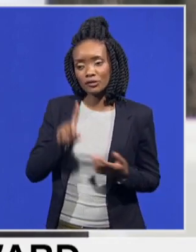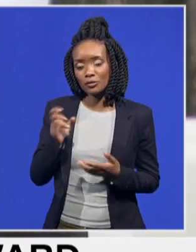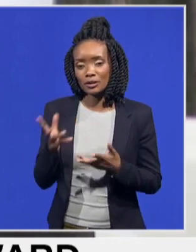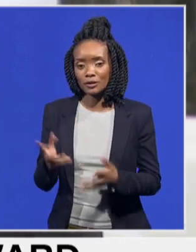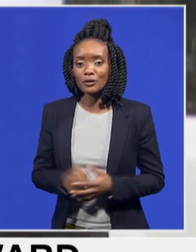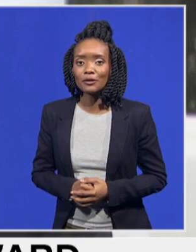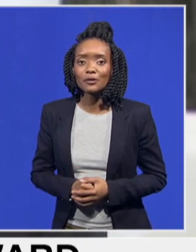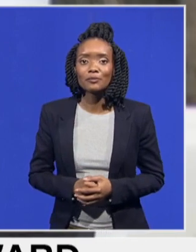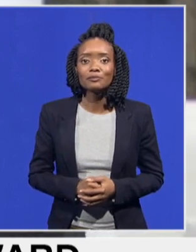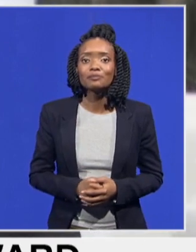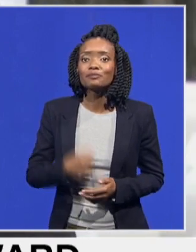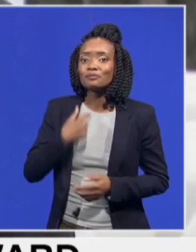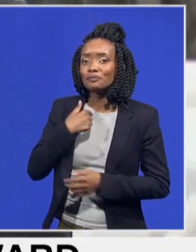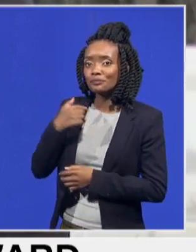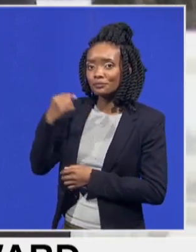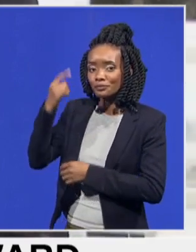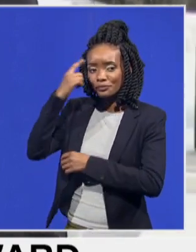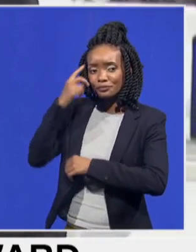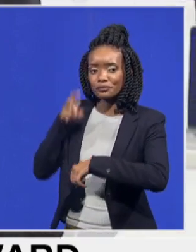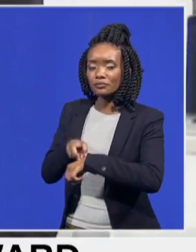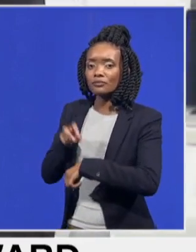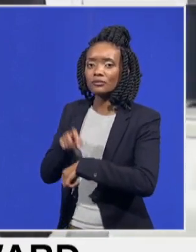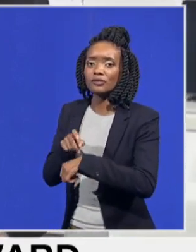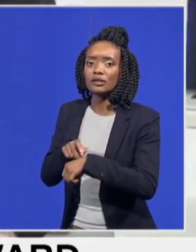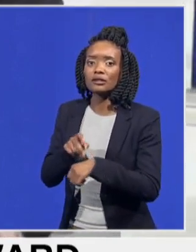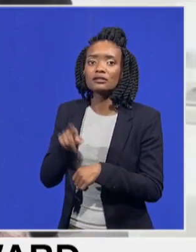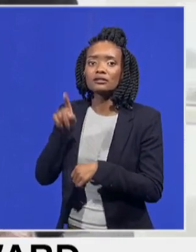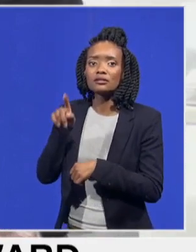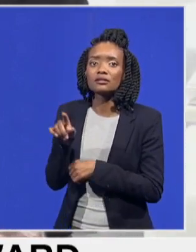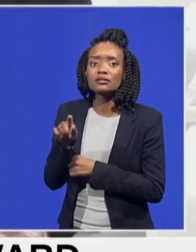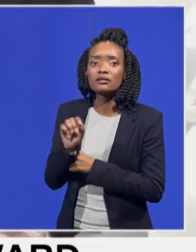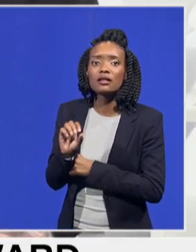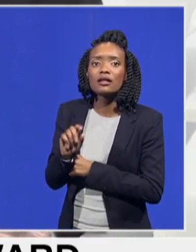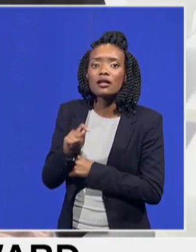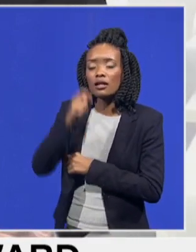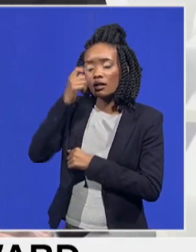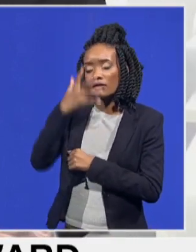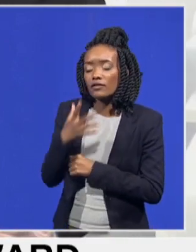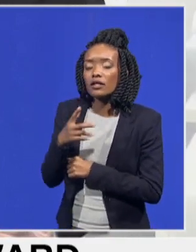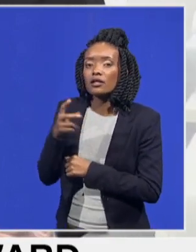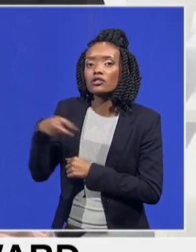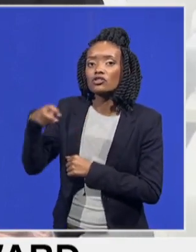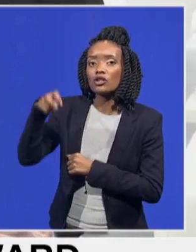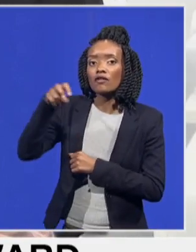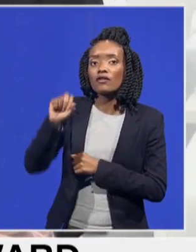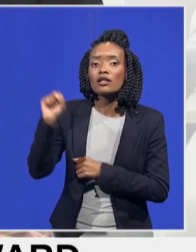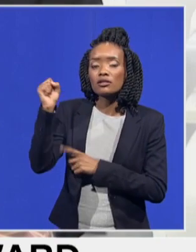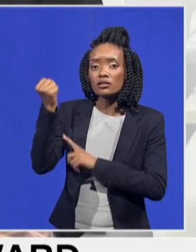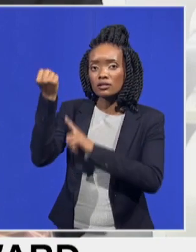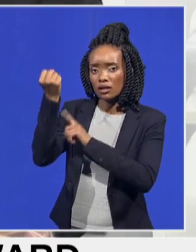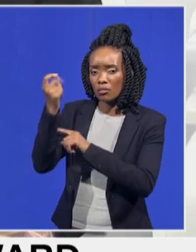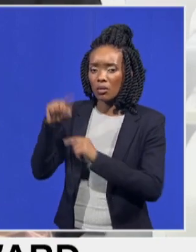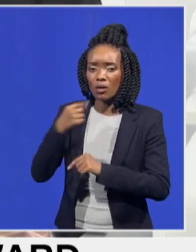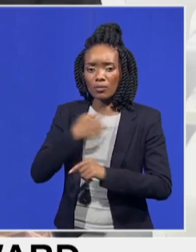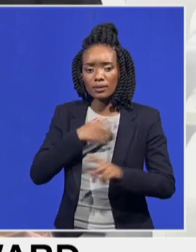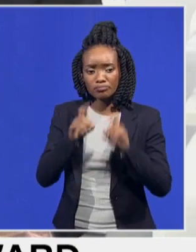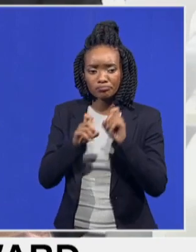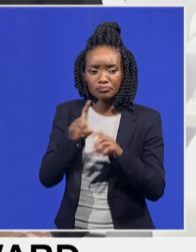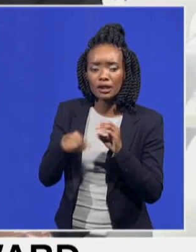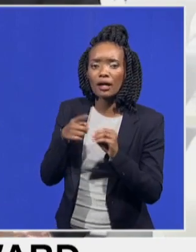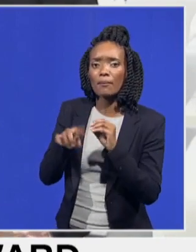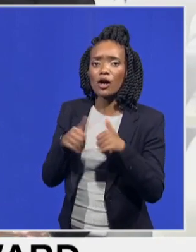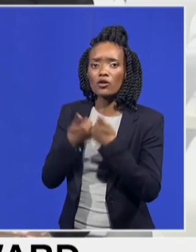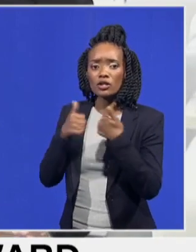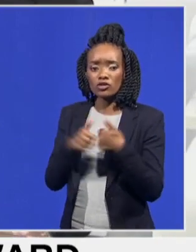also need to get a right of reply from Africa Travel Indaba conference, someone that can speak to us about some of the challenges that they've had